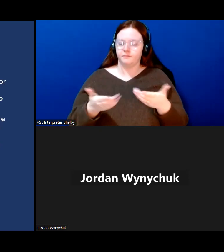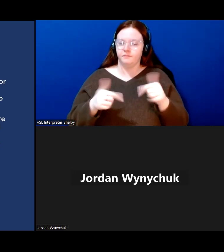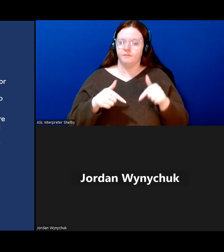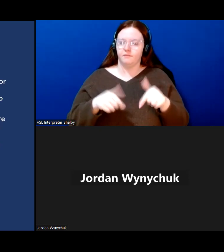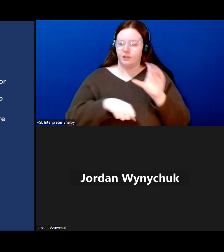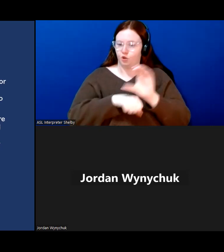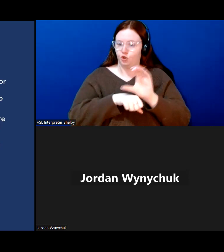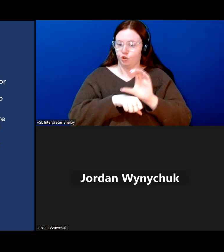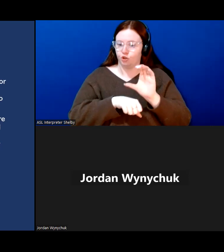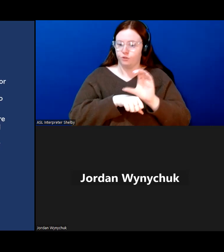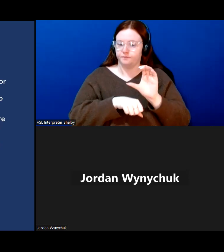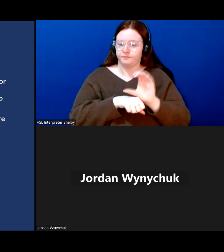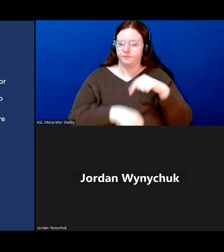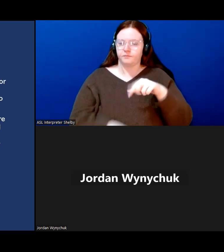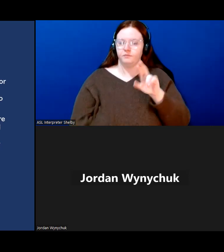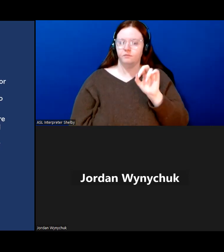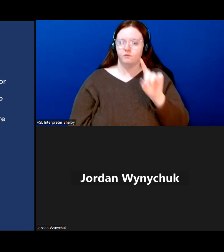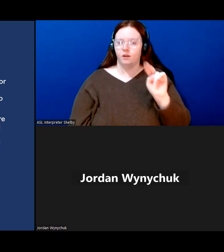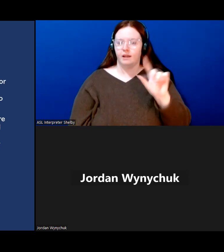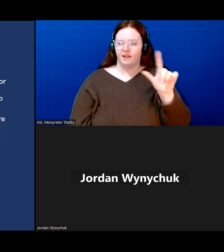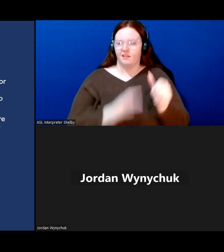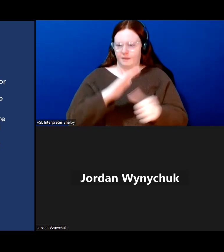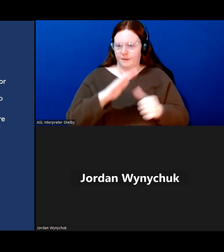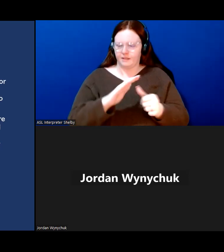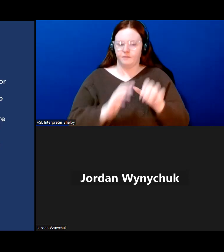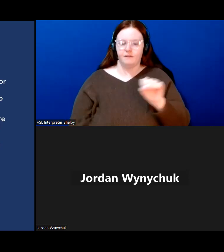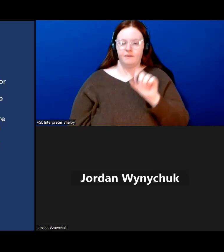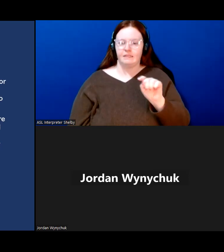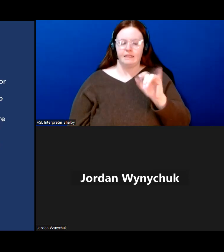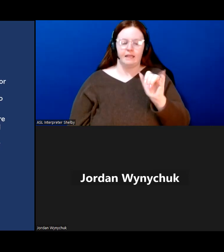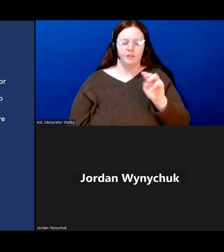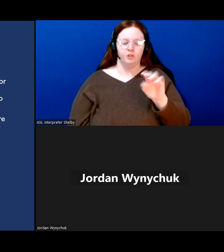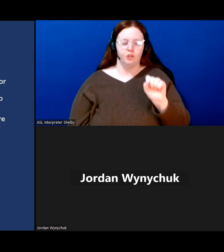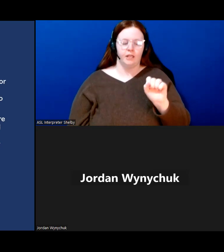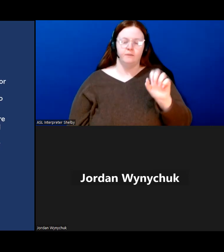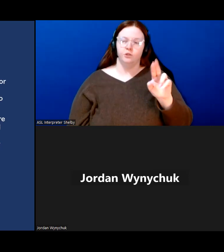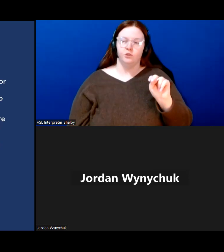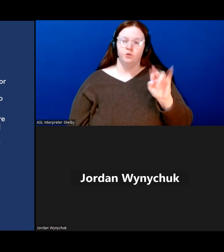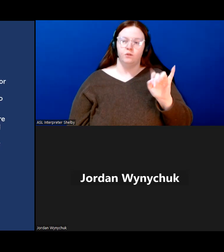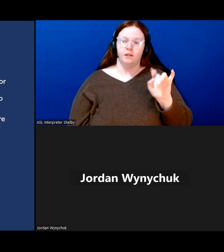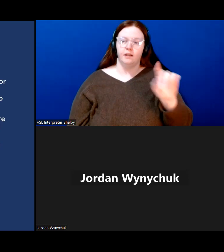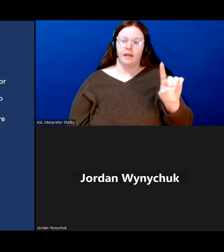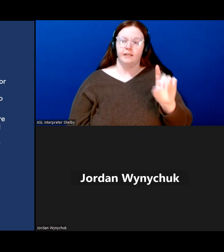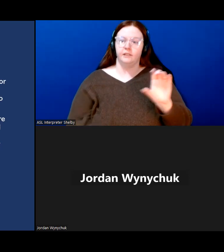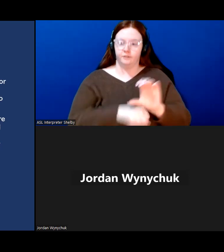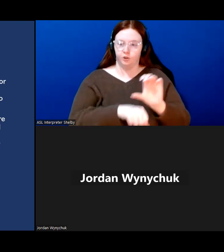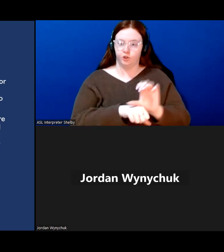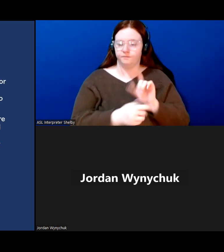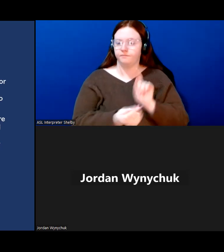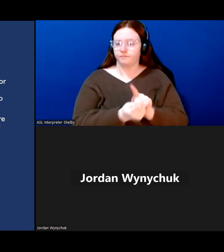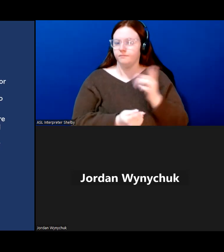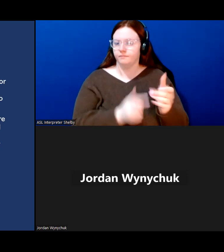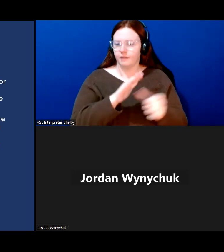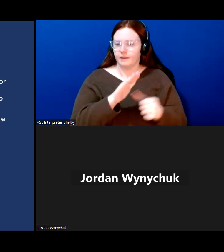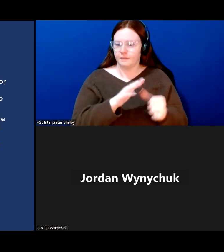our Quadrangle NL is housed, in the basement of St. James United Church, 330 Elizabeth Avenue at St. John's. And we